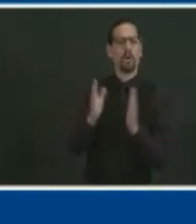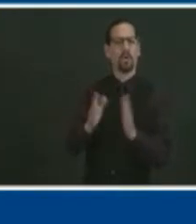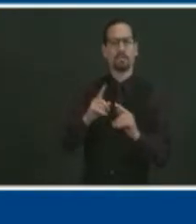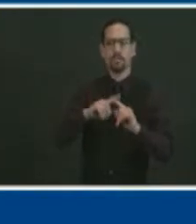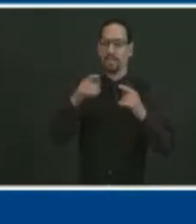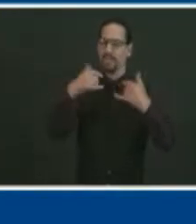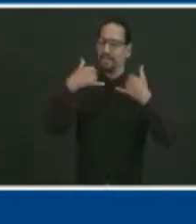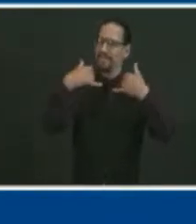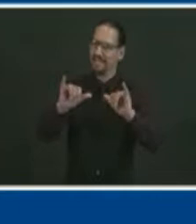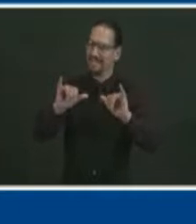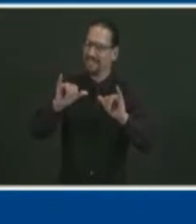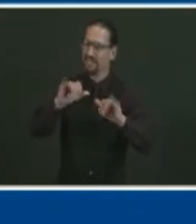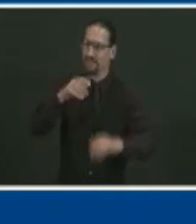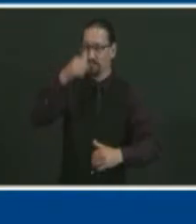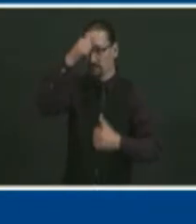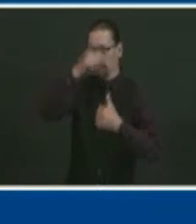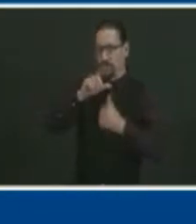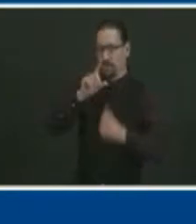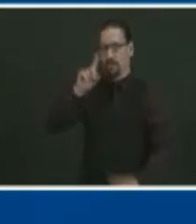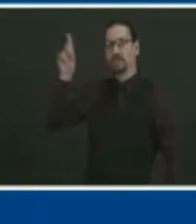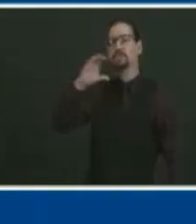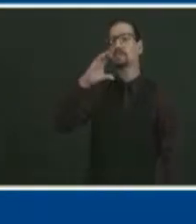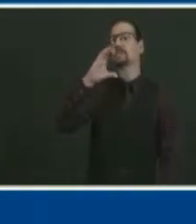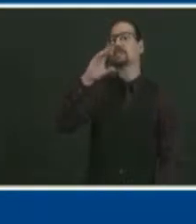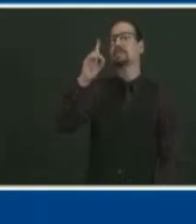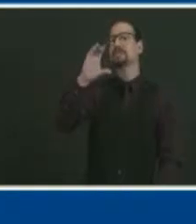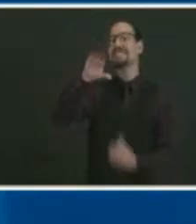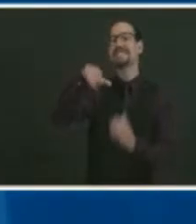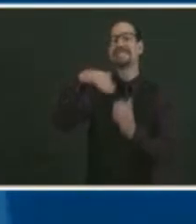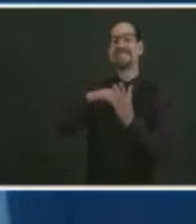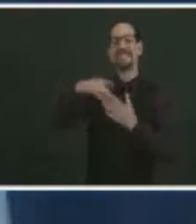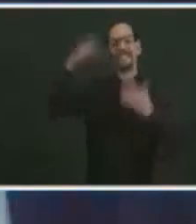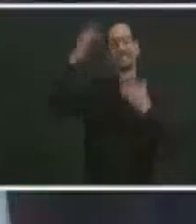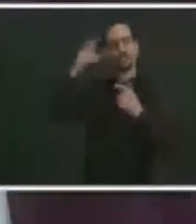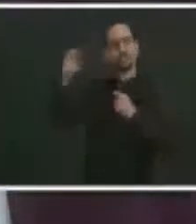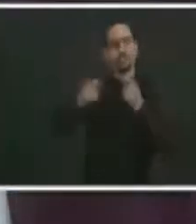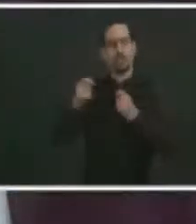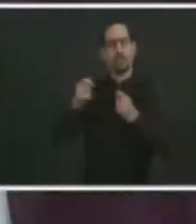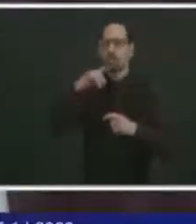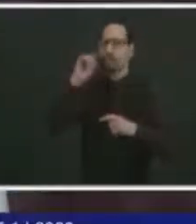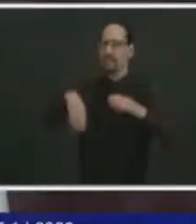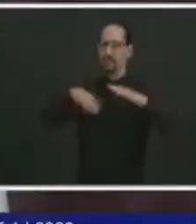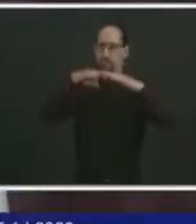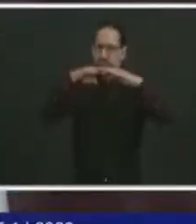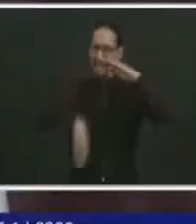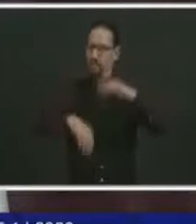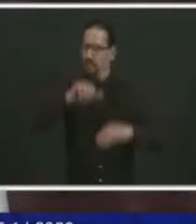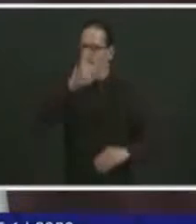the CDC recommends that in order to think about reopening, you want to be below 10%.